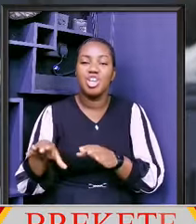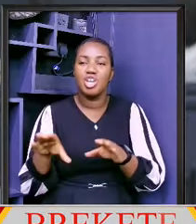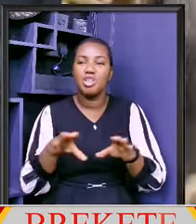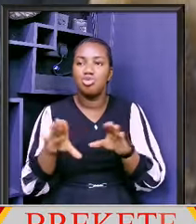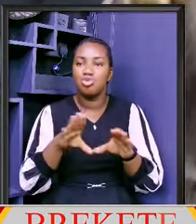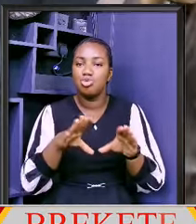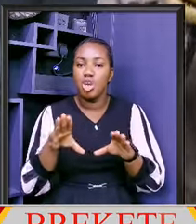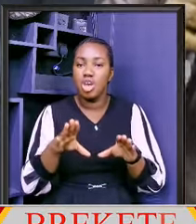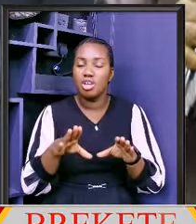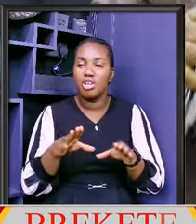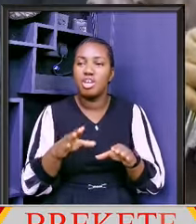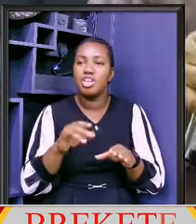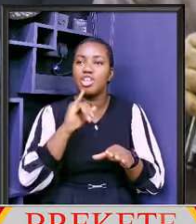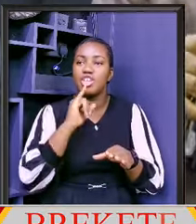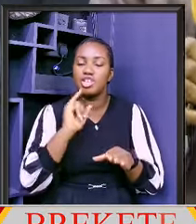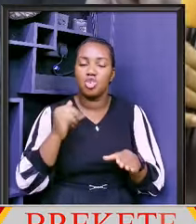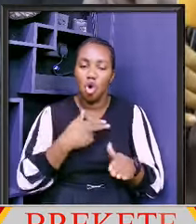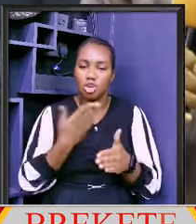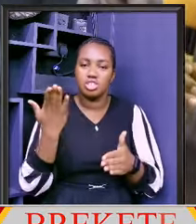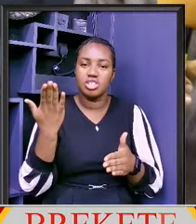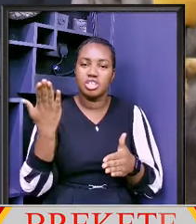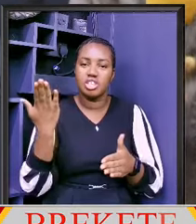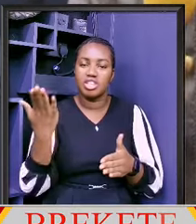us. Yeah, they do,